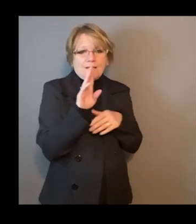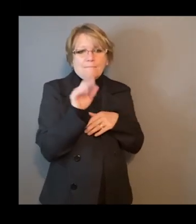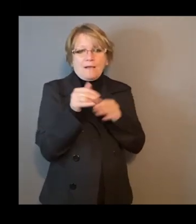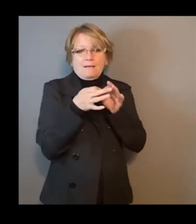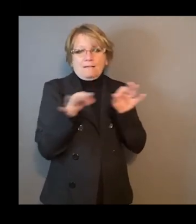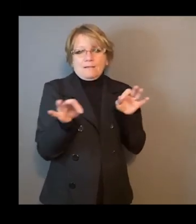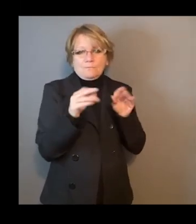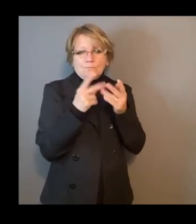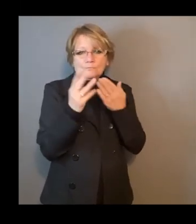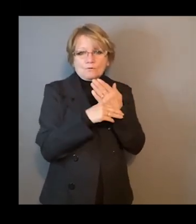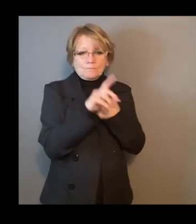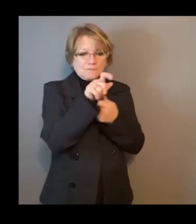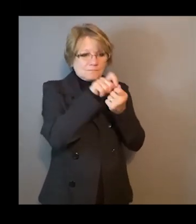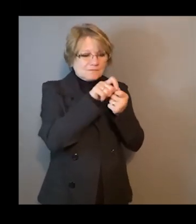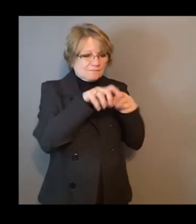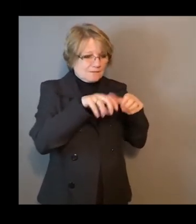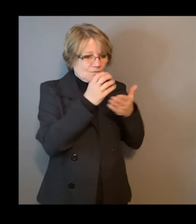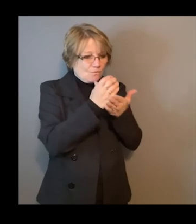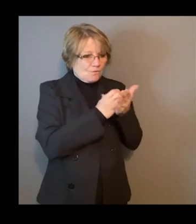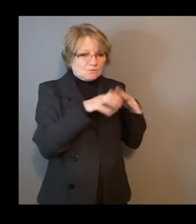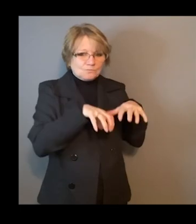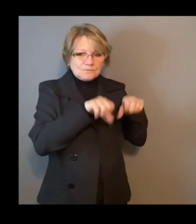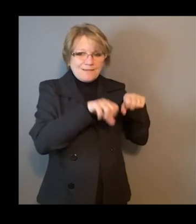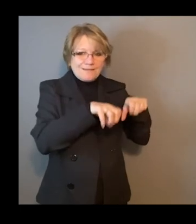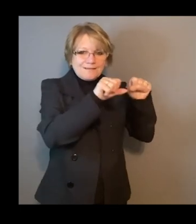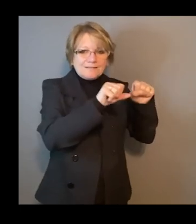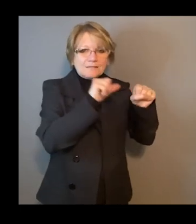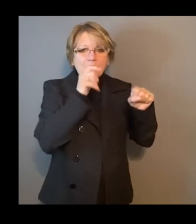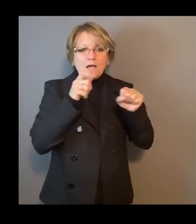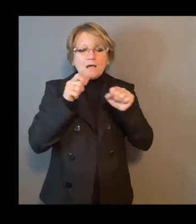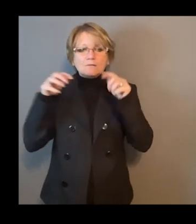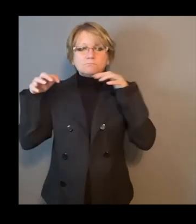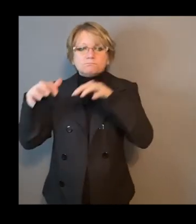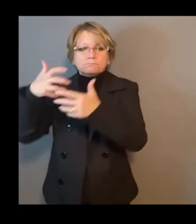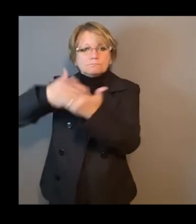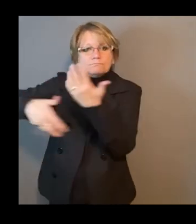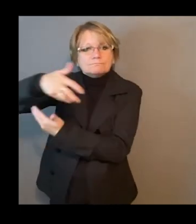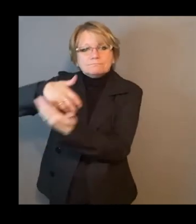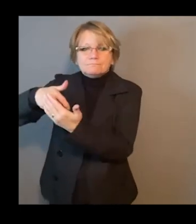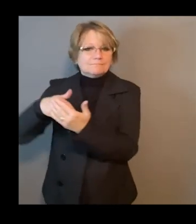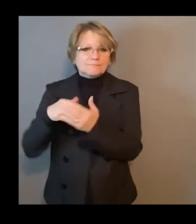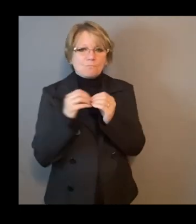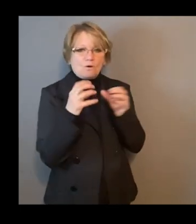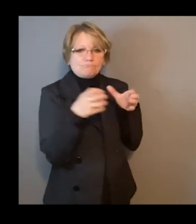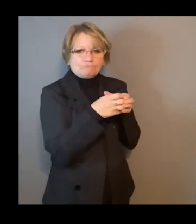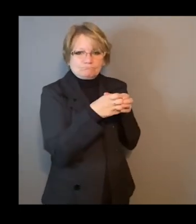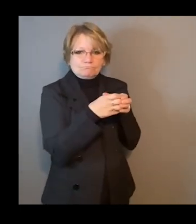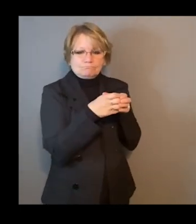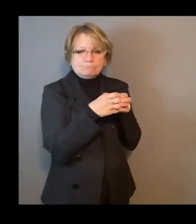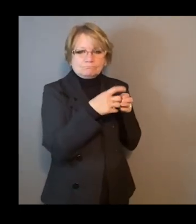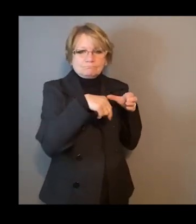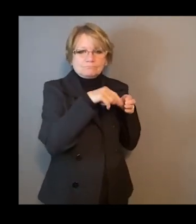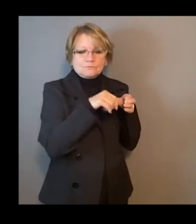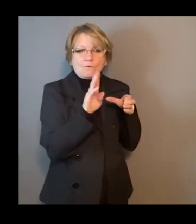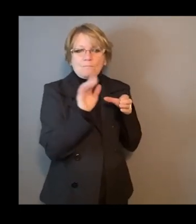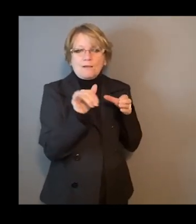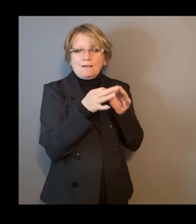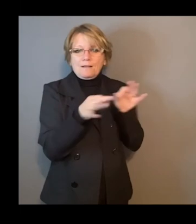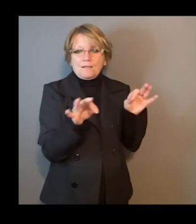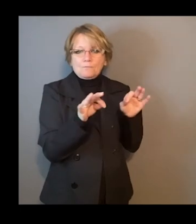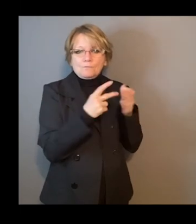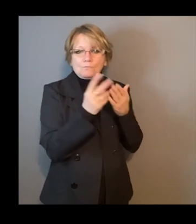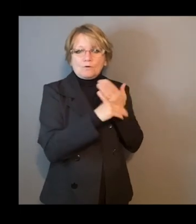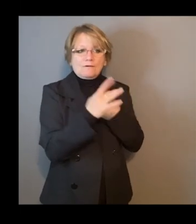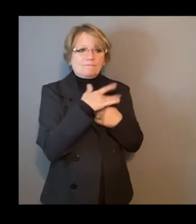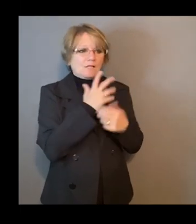program, you have certain classes that you take, and so you're not with the, you know, with the rest of the students in the school. So, you know, when I'm bilingual program, I